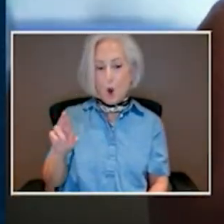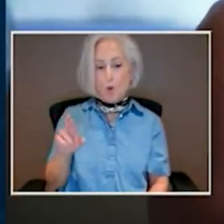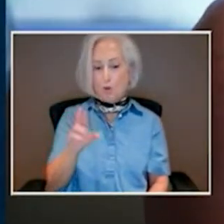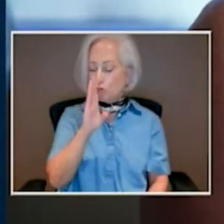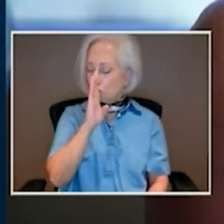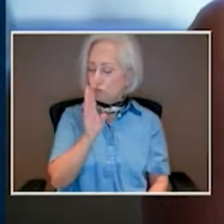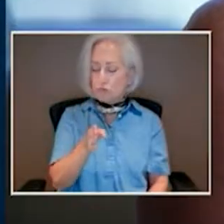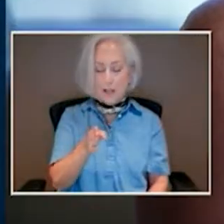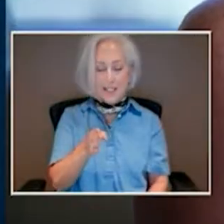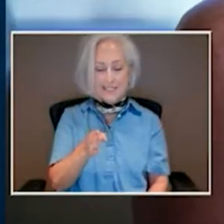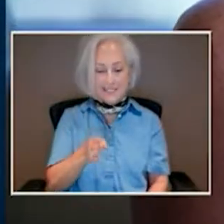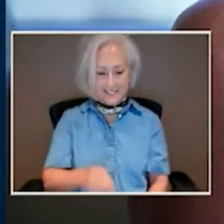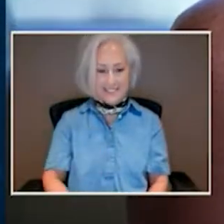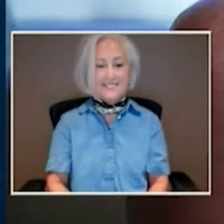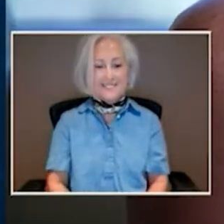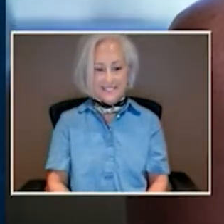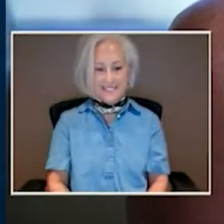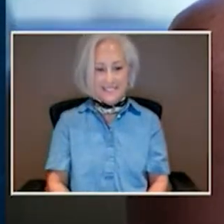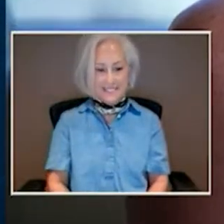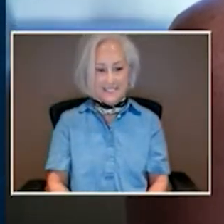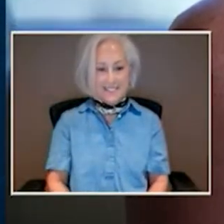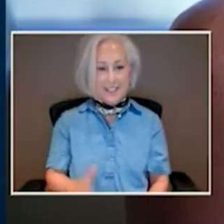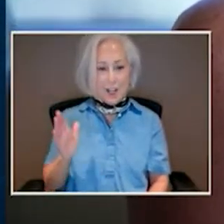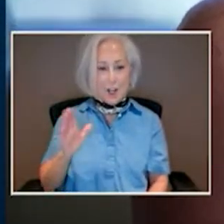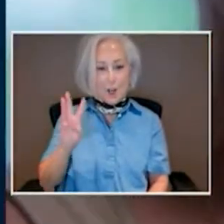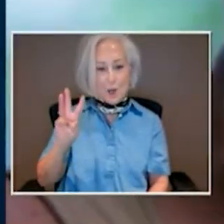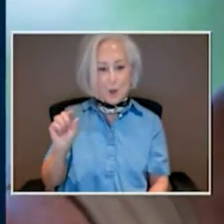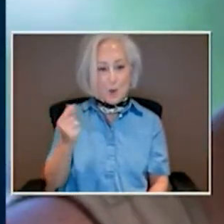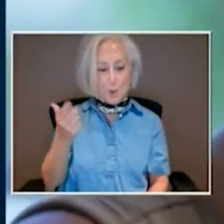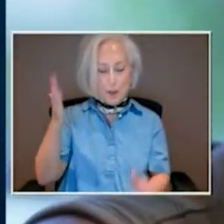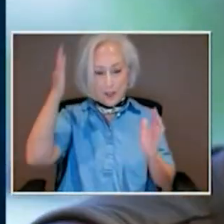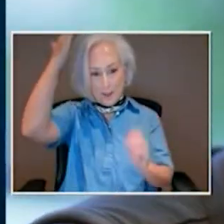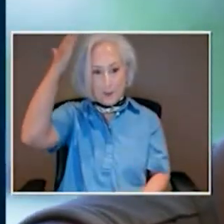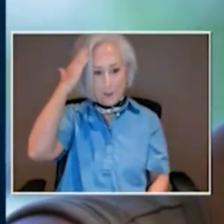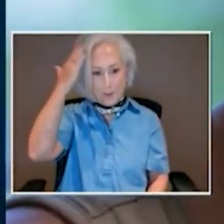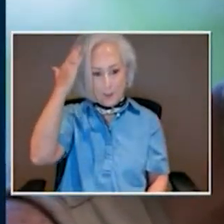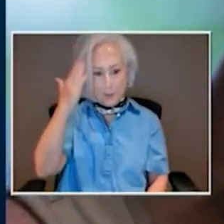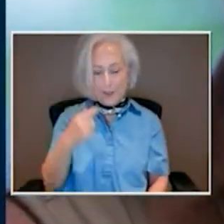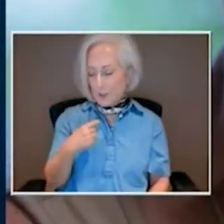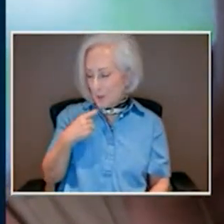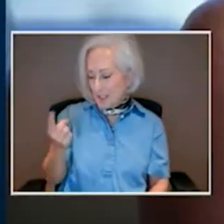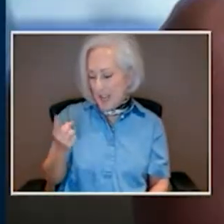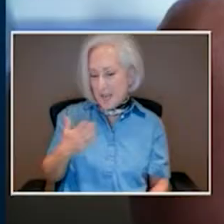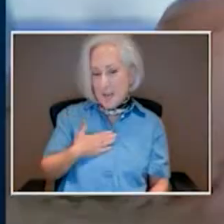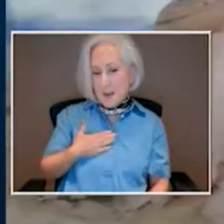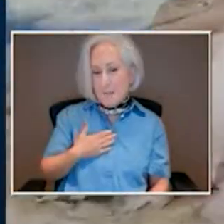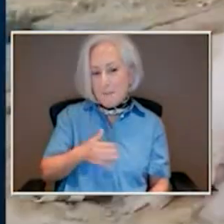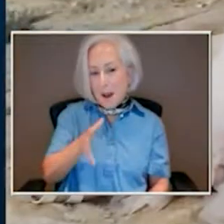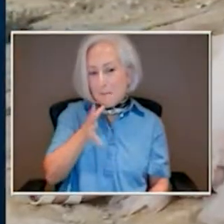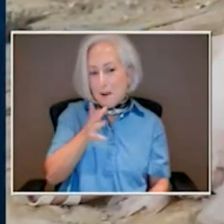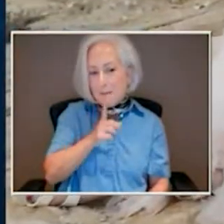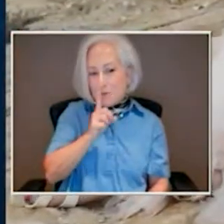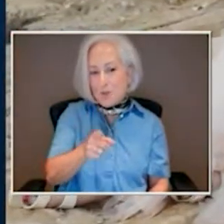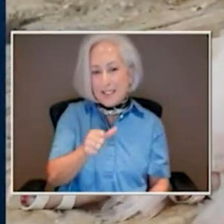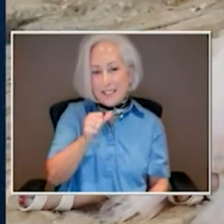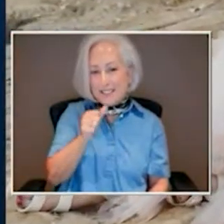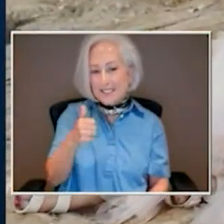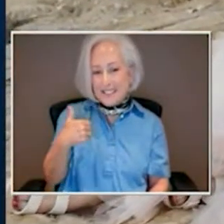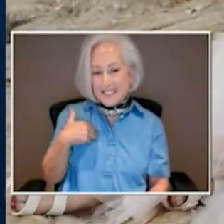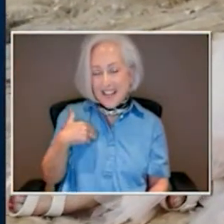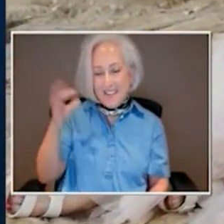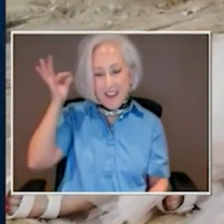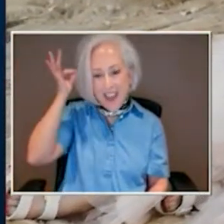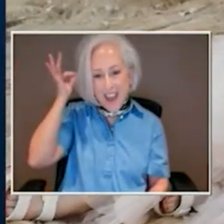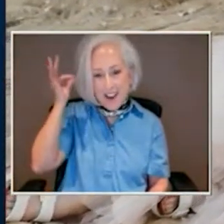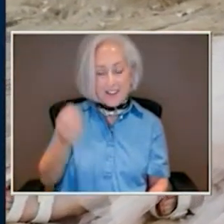when I would have my wig on and we'd be in church or something. She'd be like, my mom really doesn't have any hair. So, 4 charming